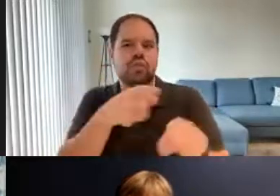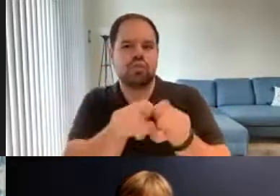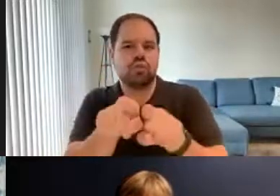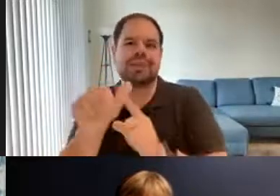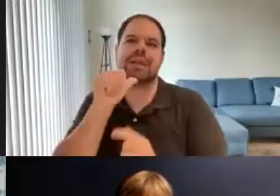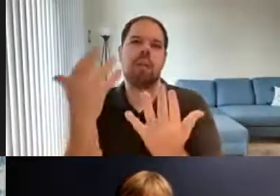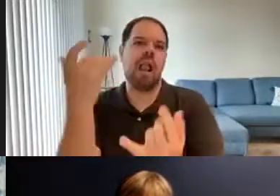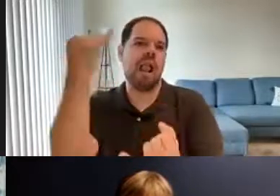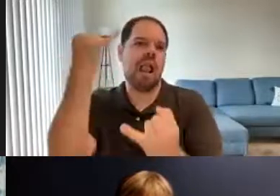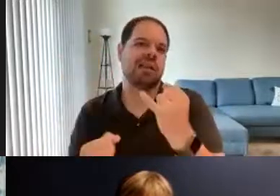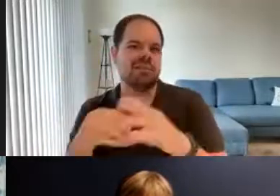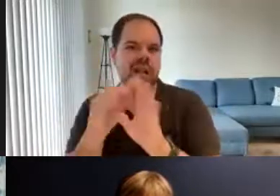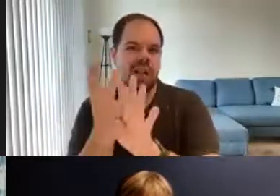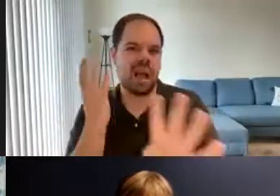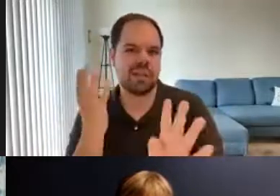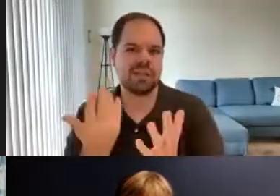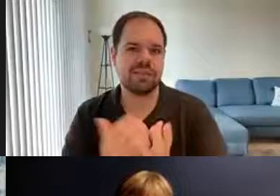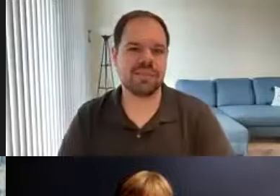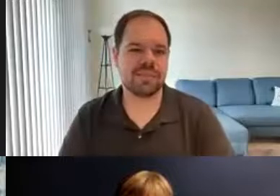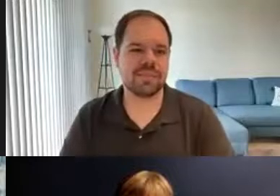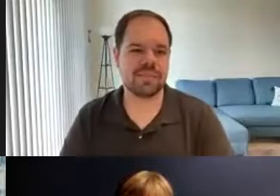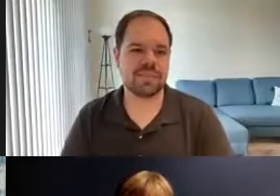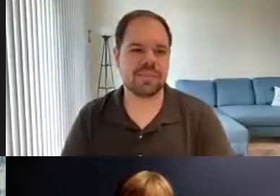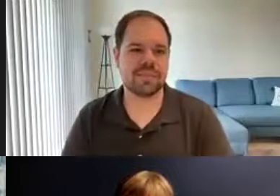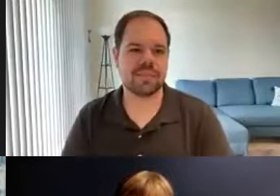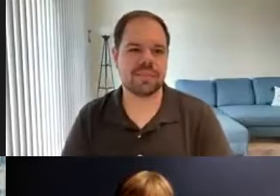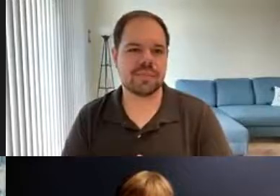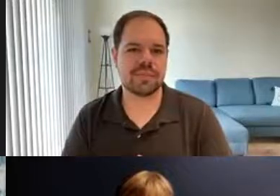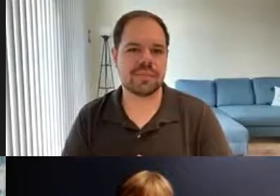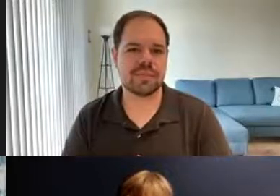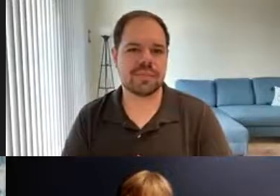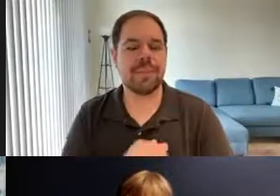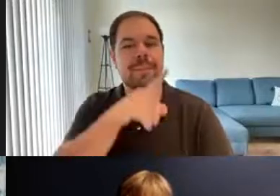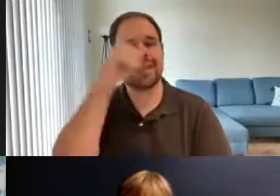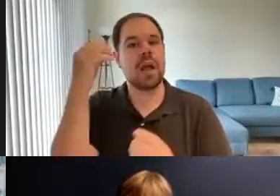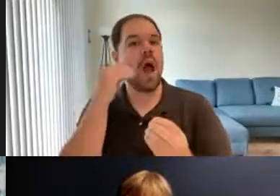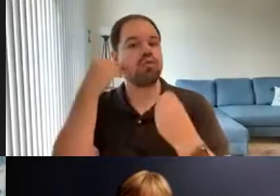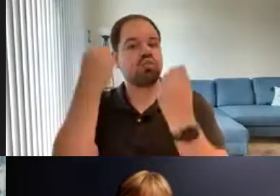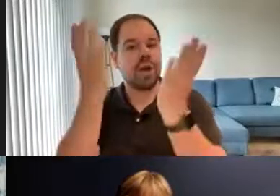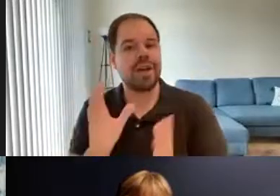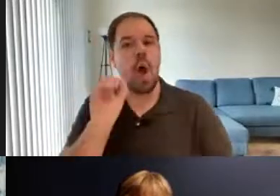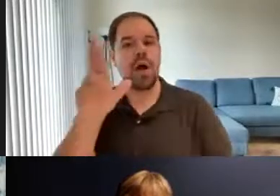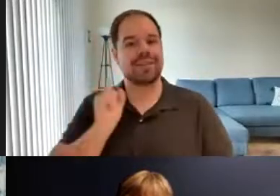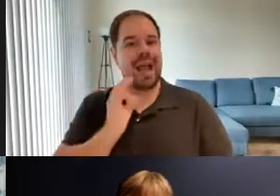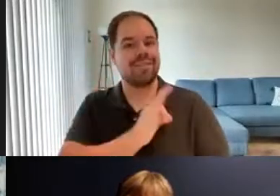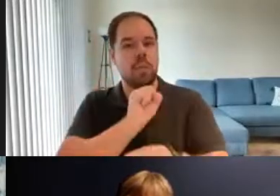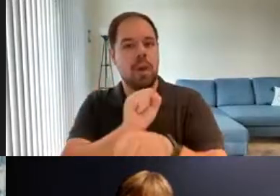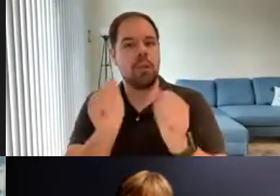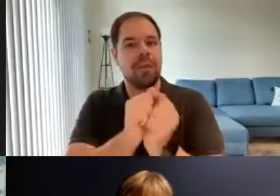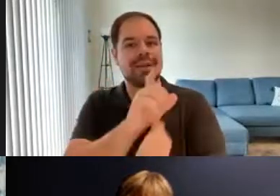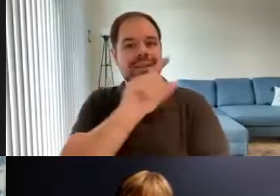prioritize disabled people that are living in a home with a home care provider, so they don't necessarily need to go and get in line and wait as